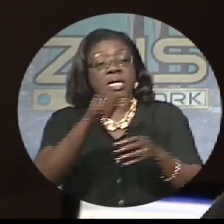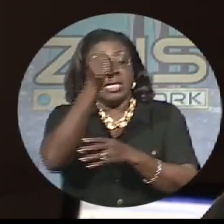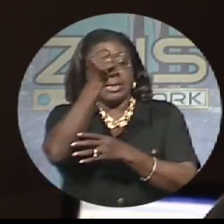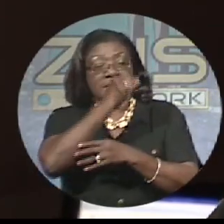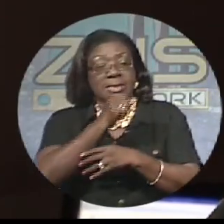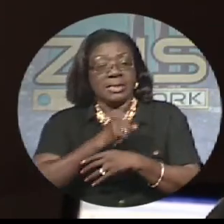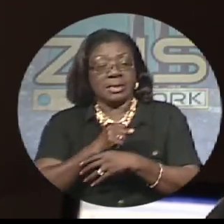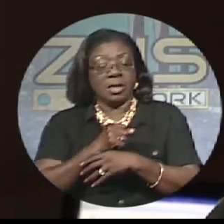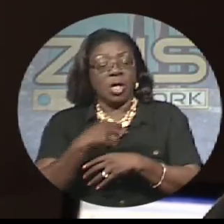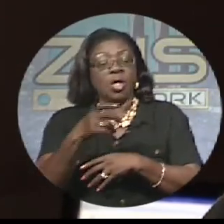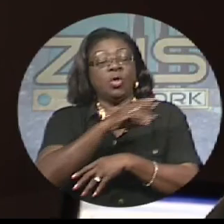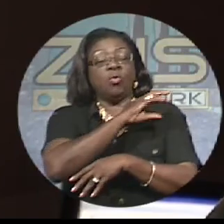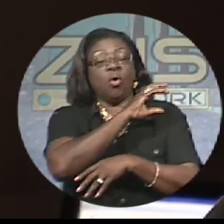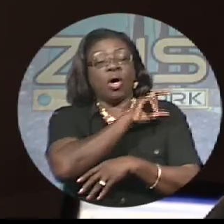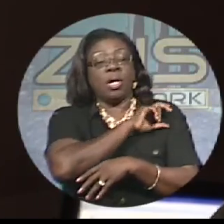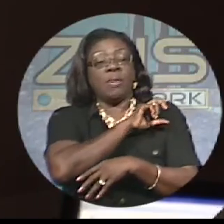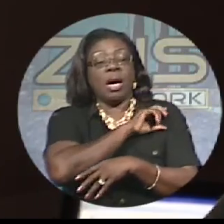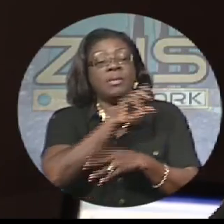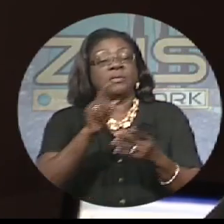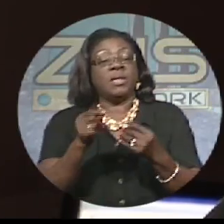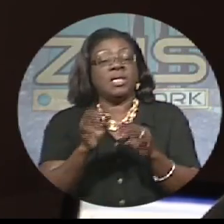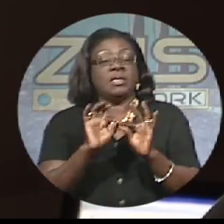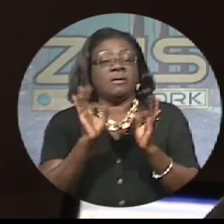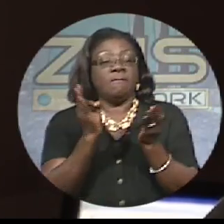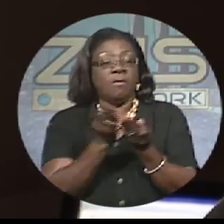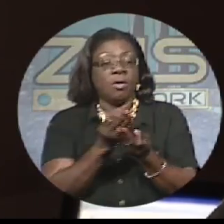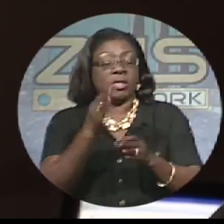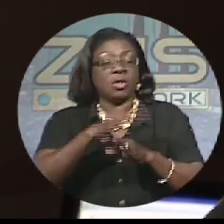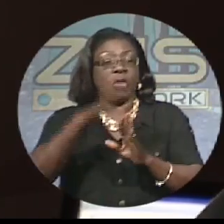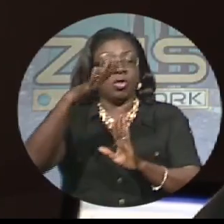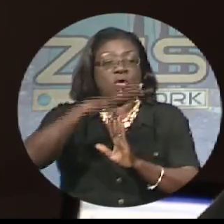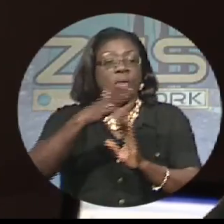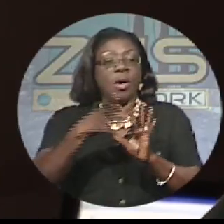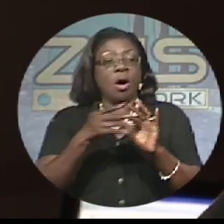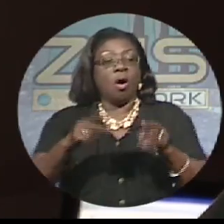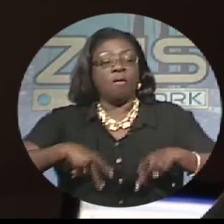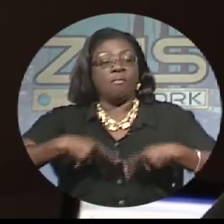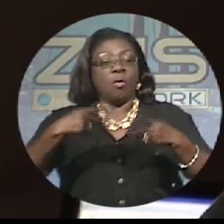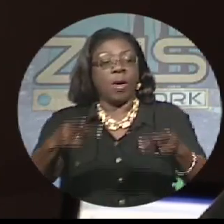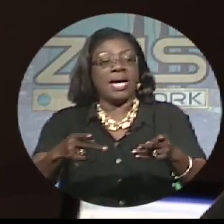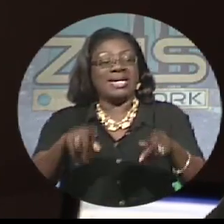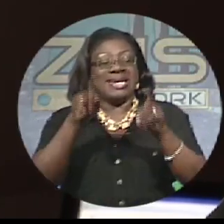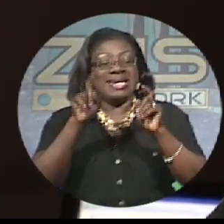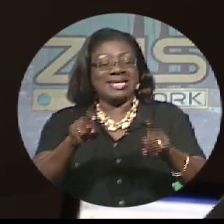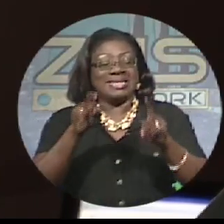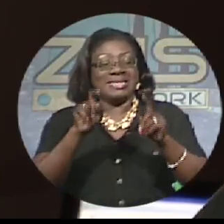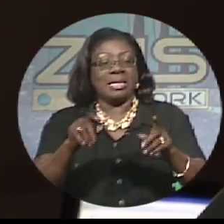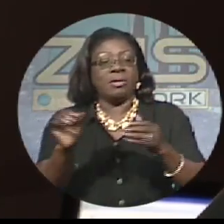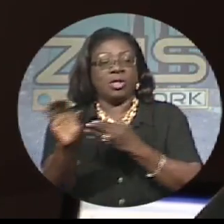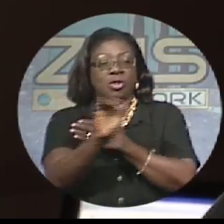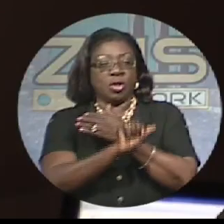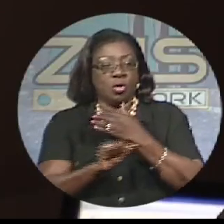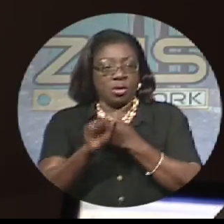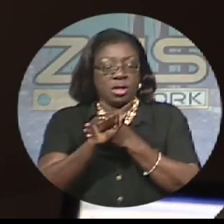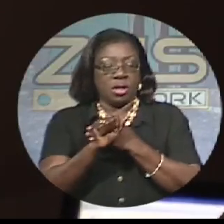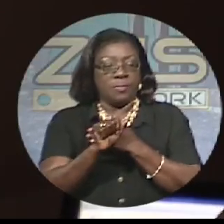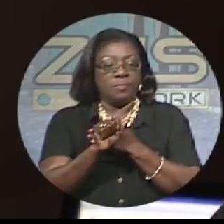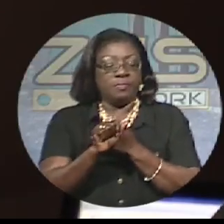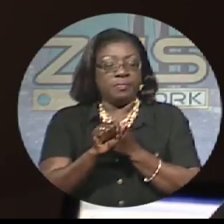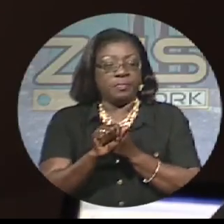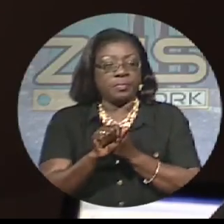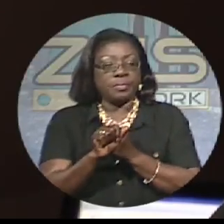The Royal Bahamas Police Force is on top of providing the necessary security